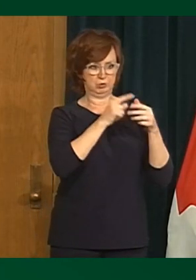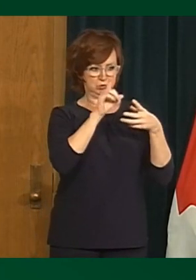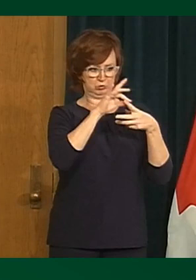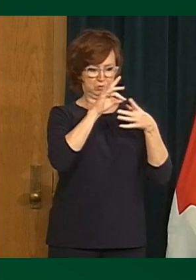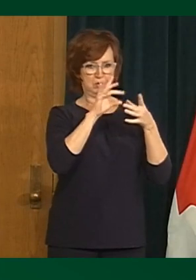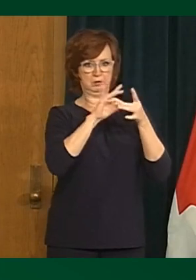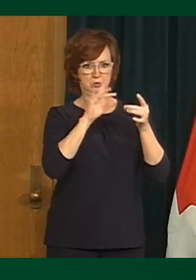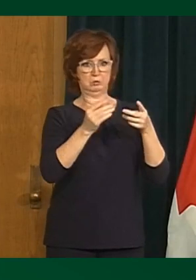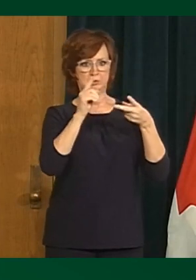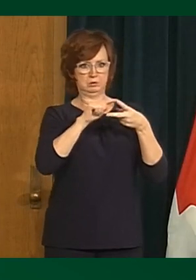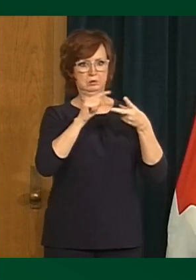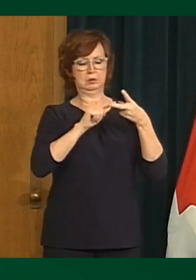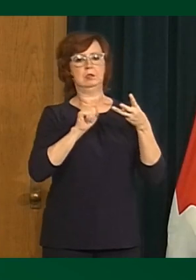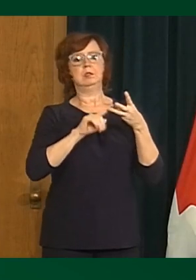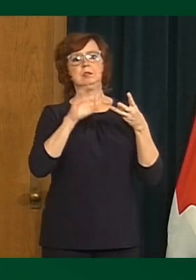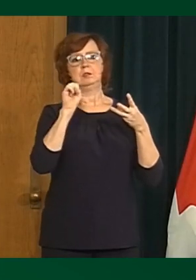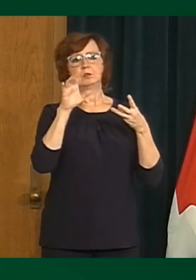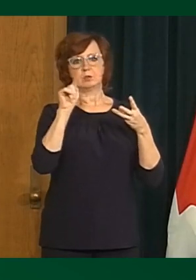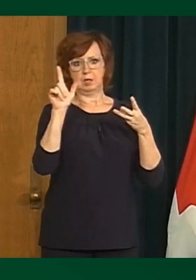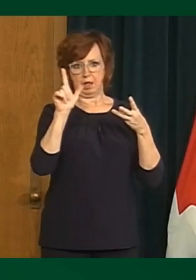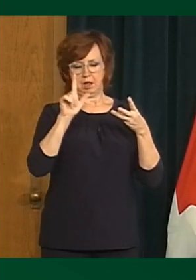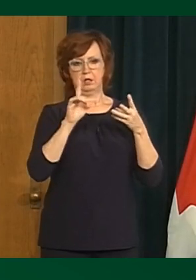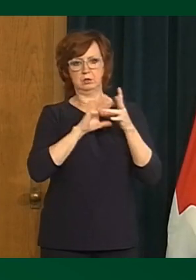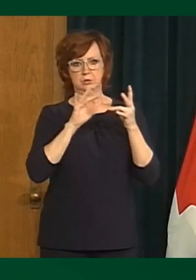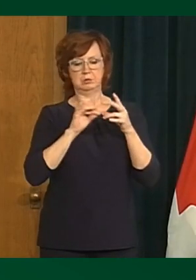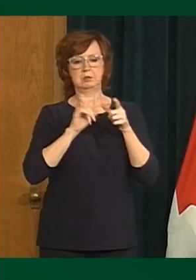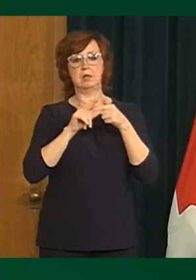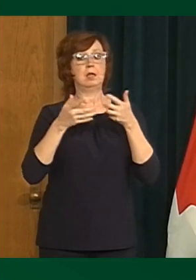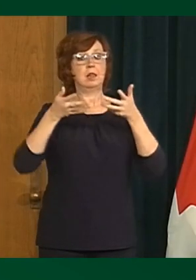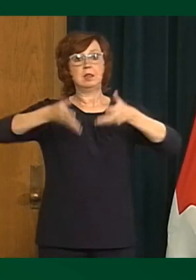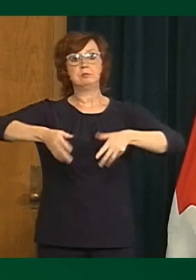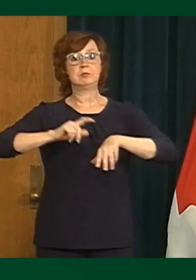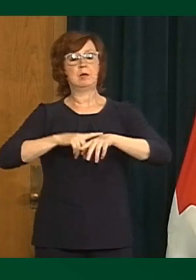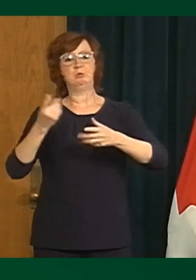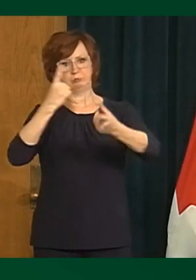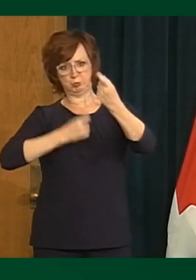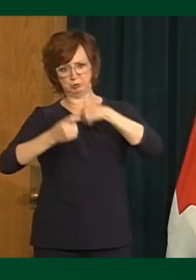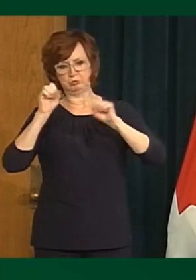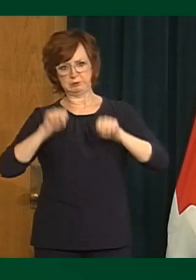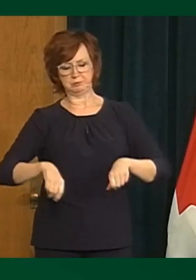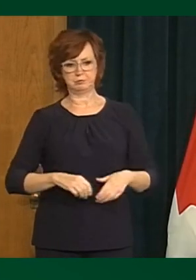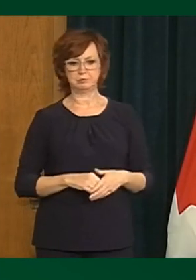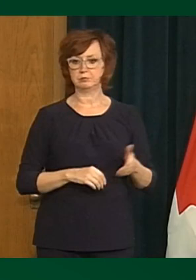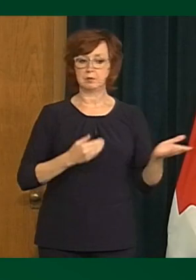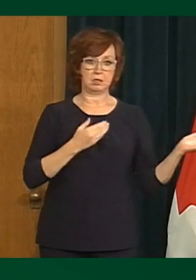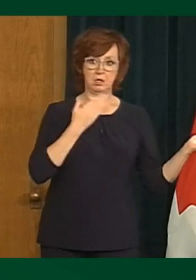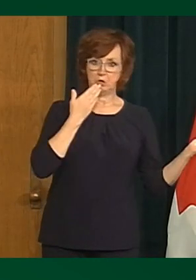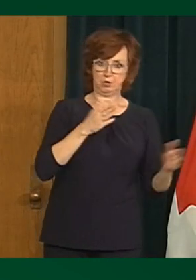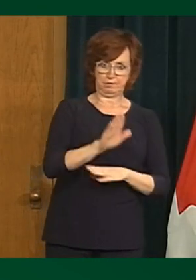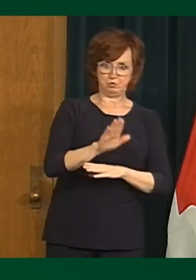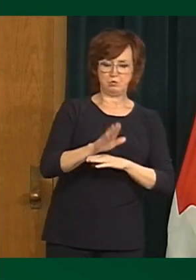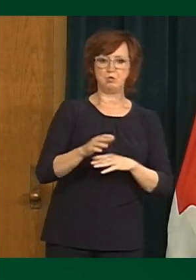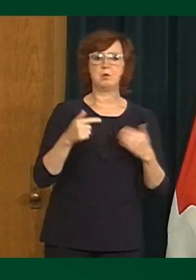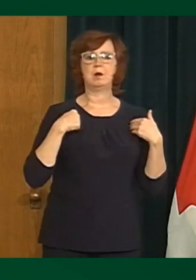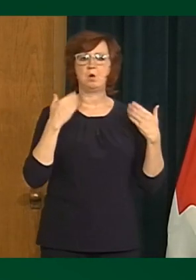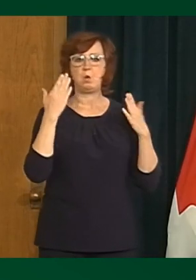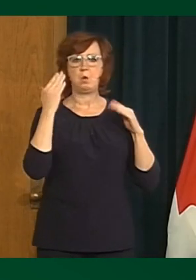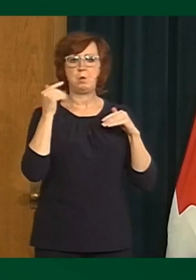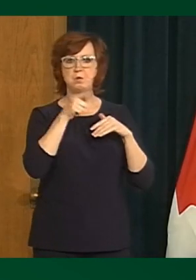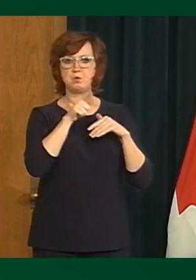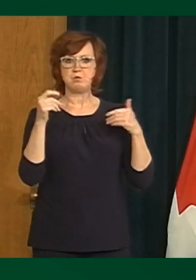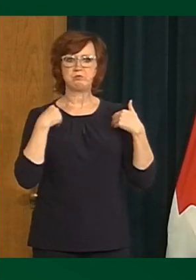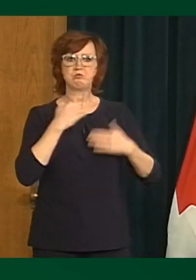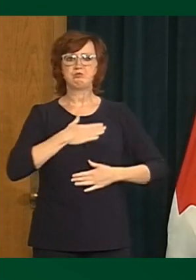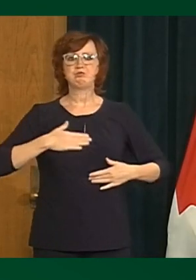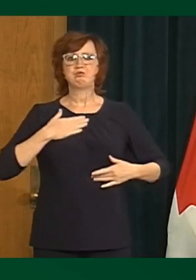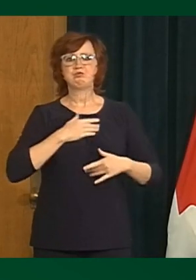will have opening comments followed by questions. Premier. Well, good afternoon, everyone, and I hope everyone had the opportunity to have